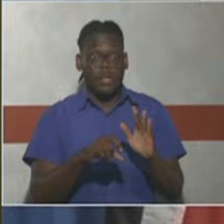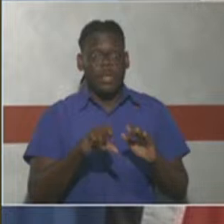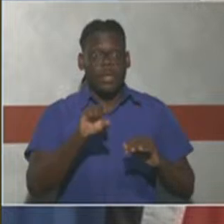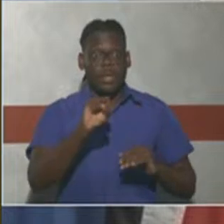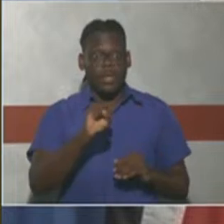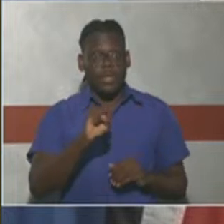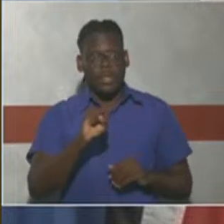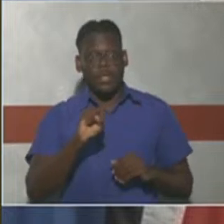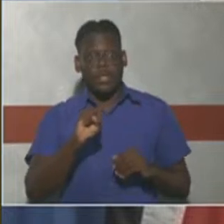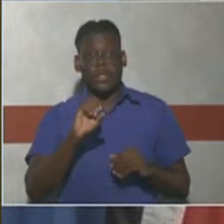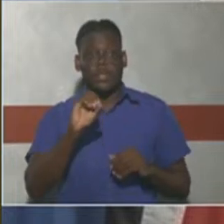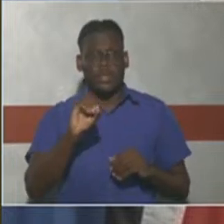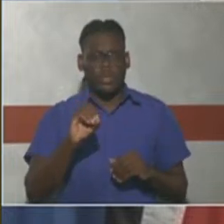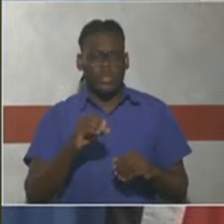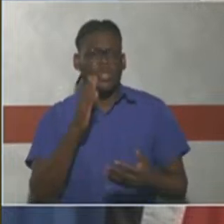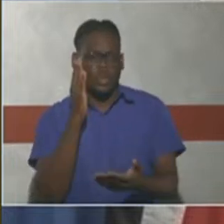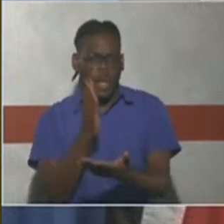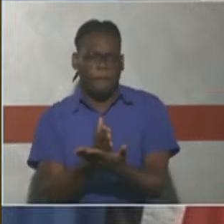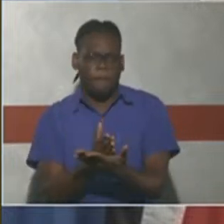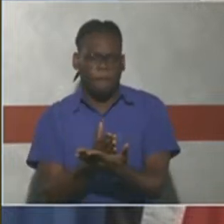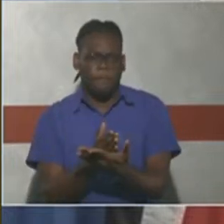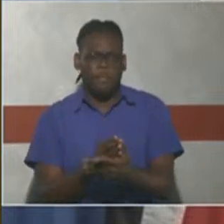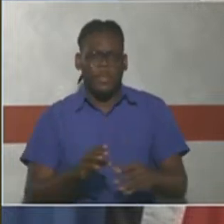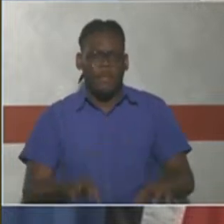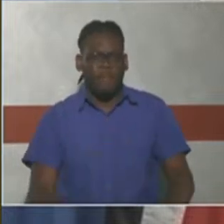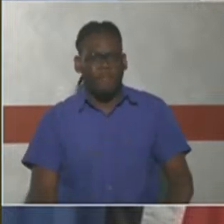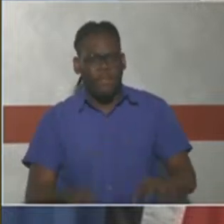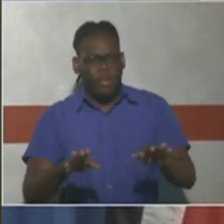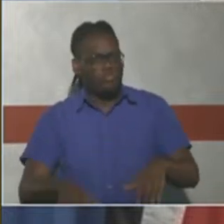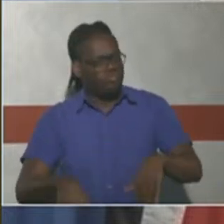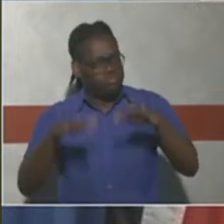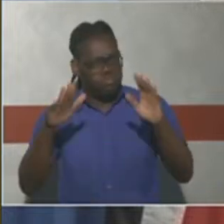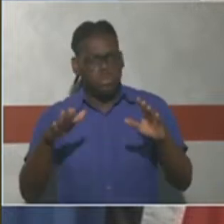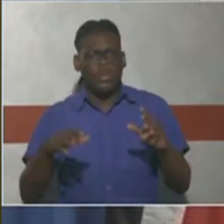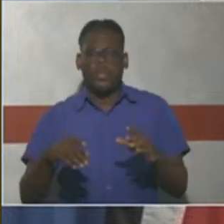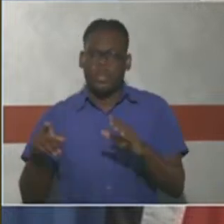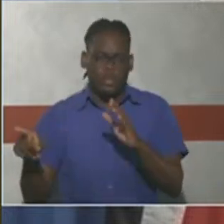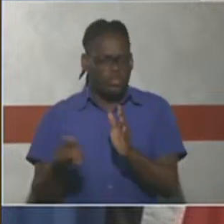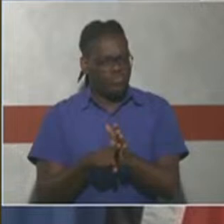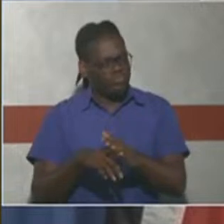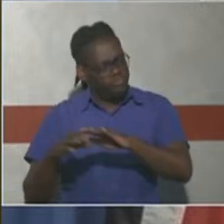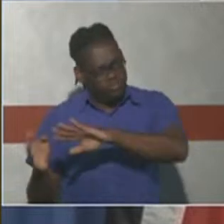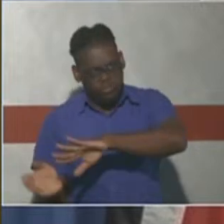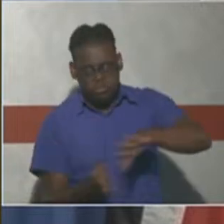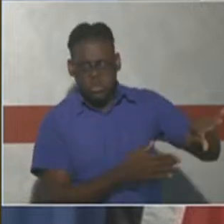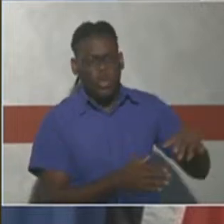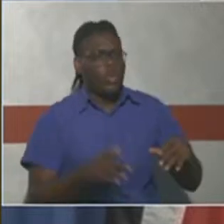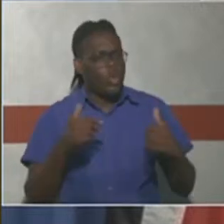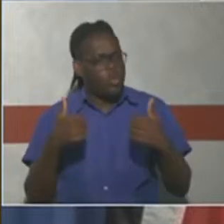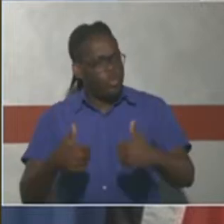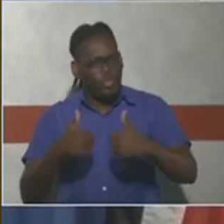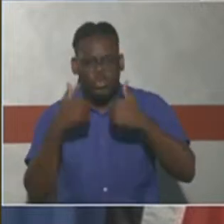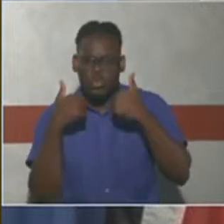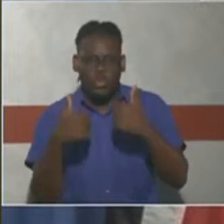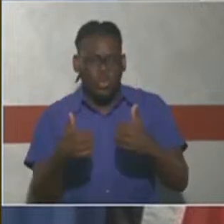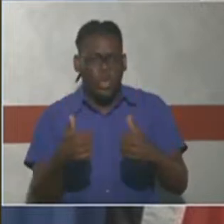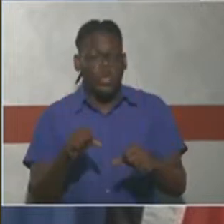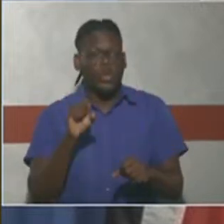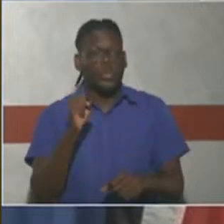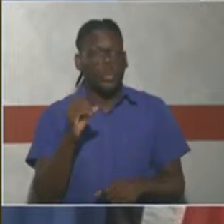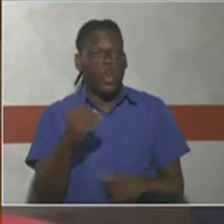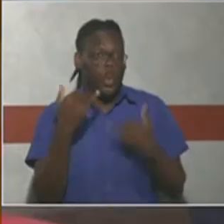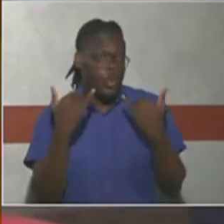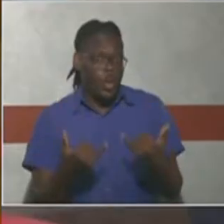the actual development that we were anxiously wanting to proceed with Shell, we can now accelerate that.